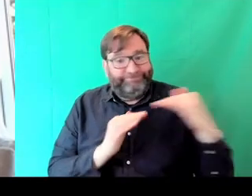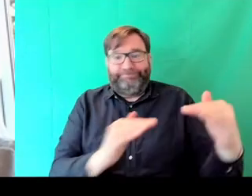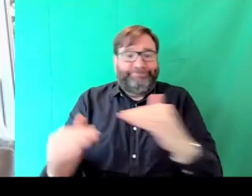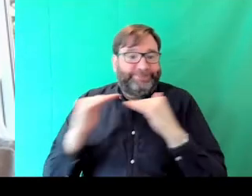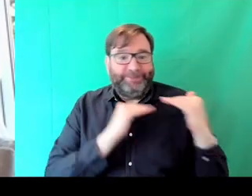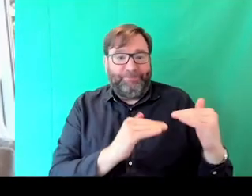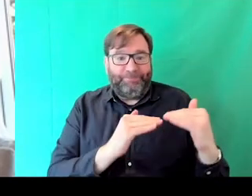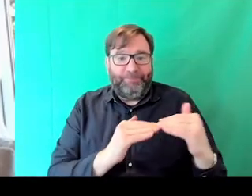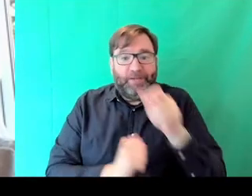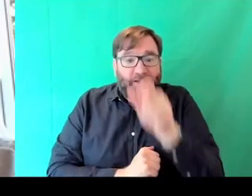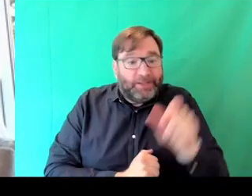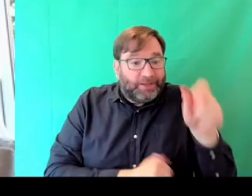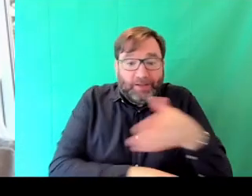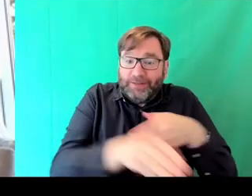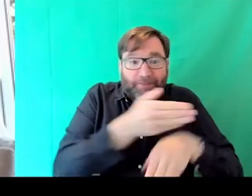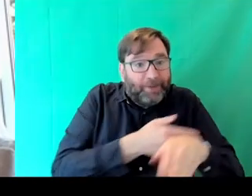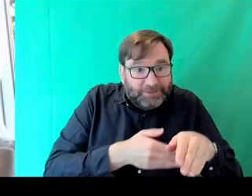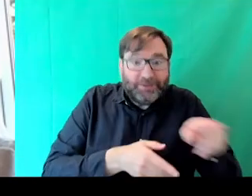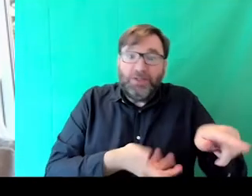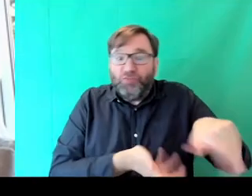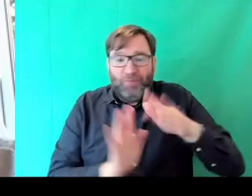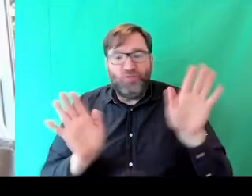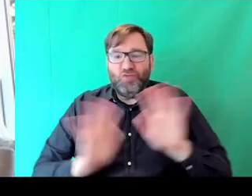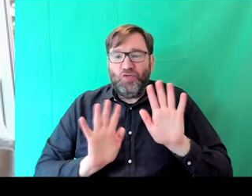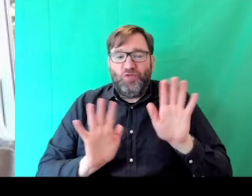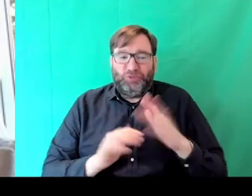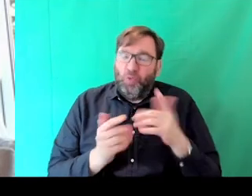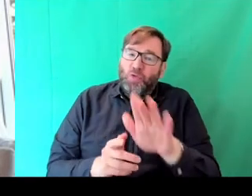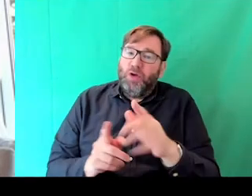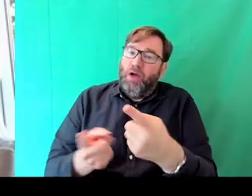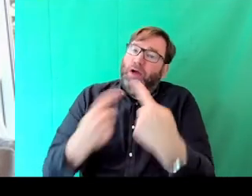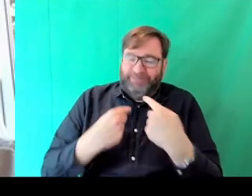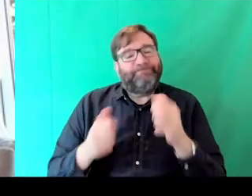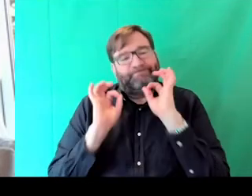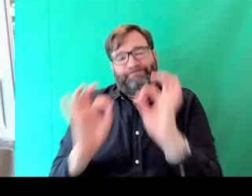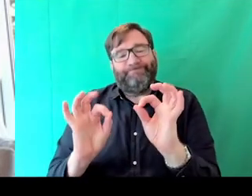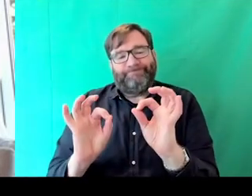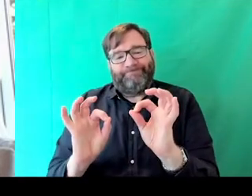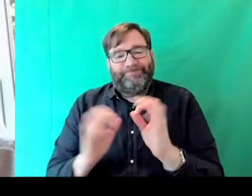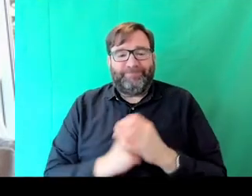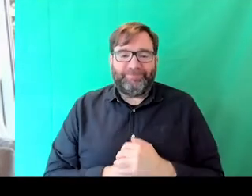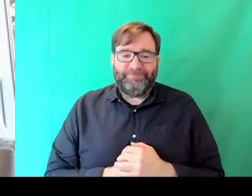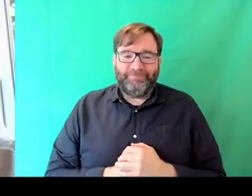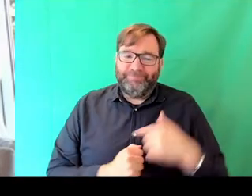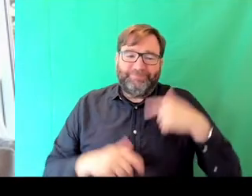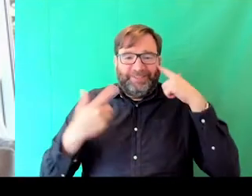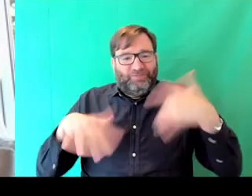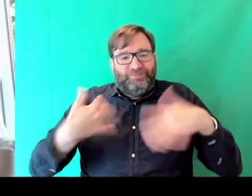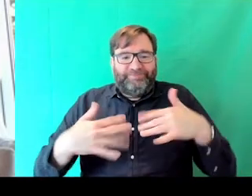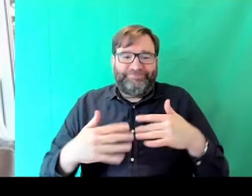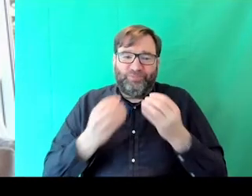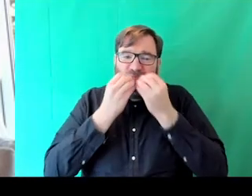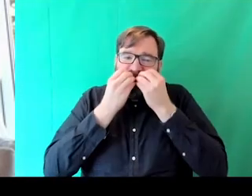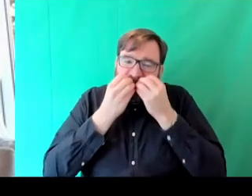the next question is for Danny. And Danny, I was wondering, so as you know, we